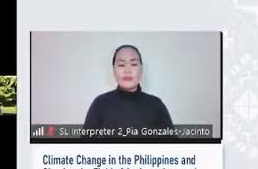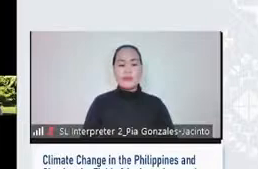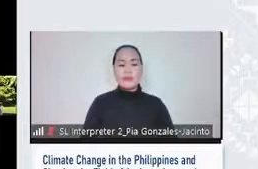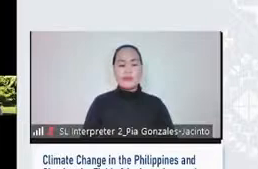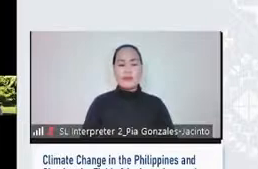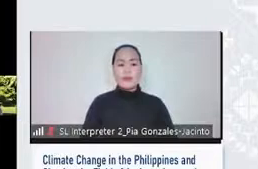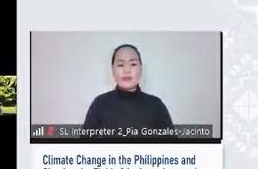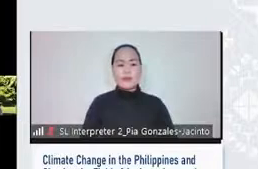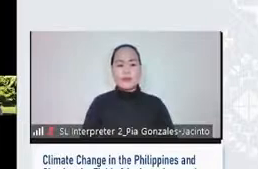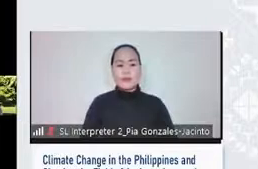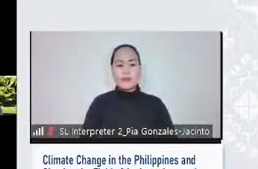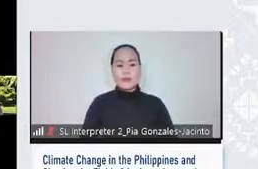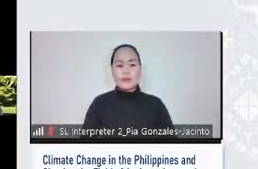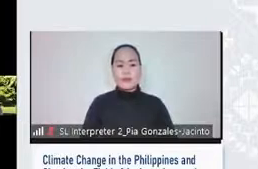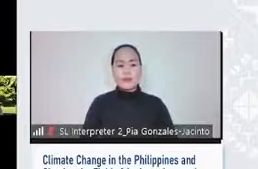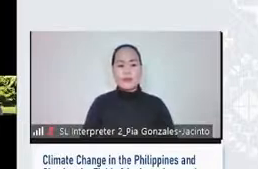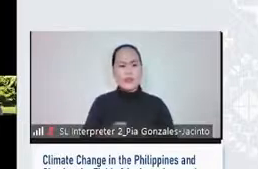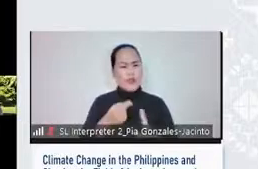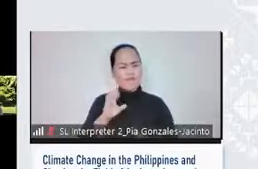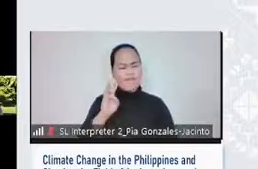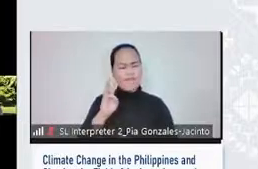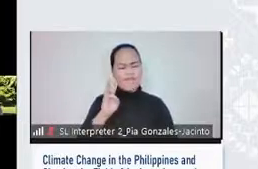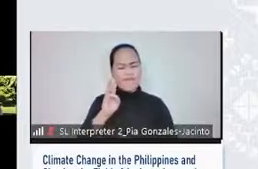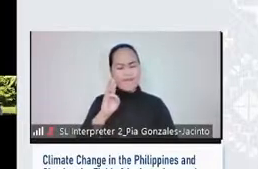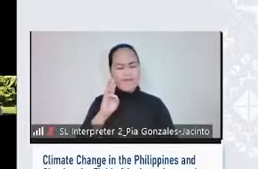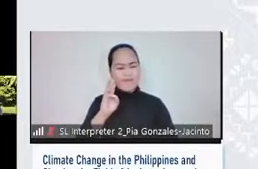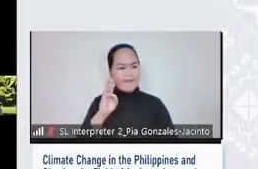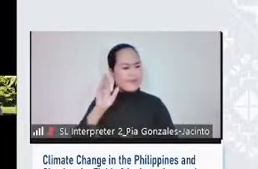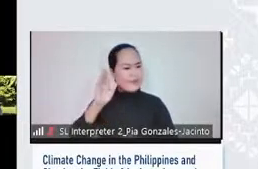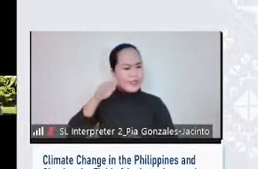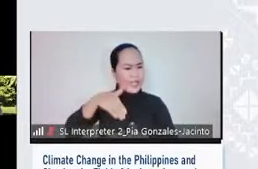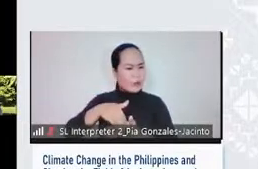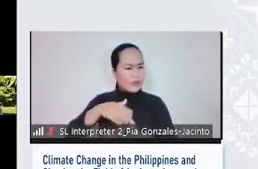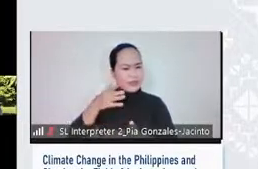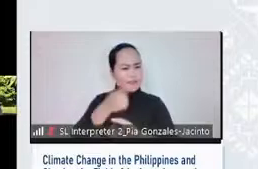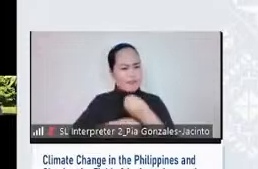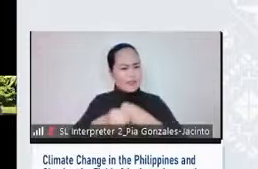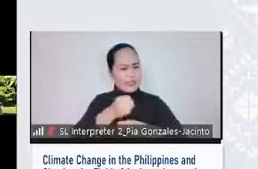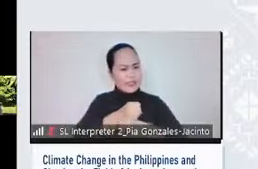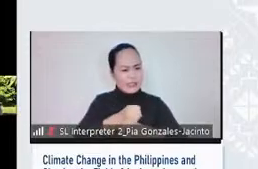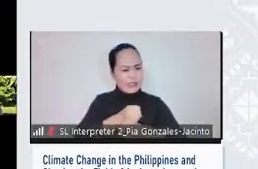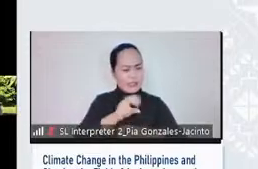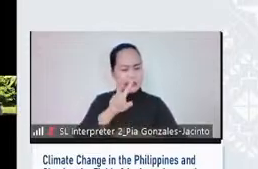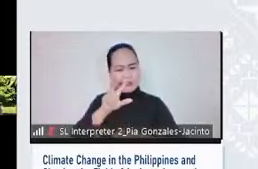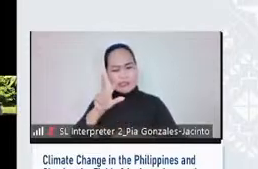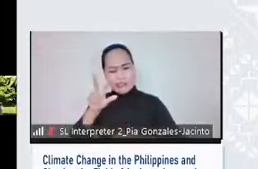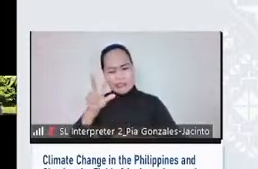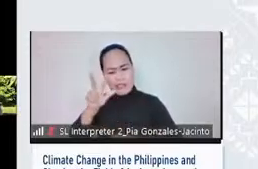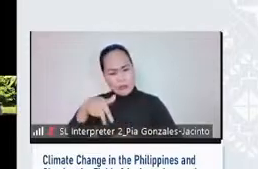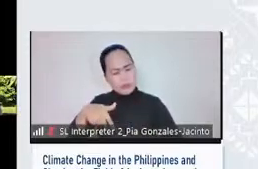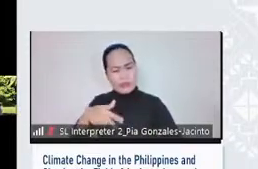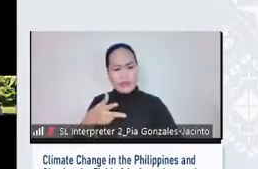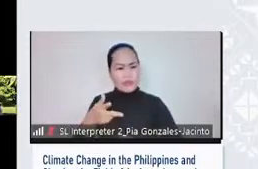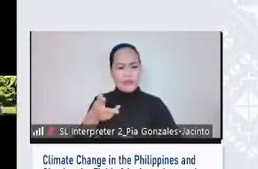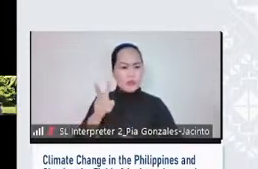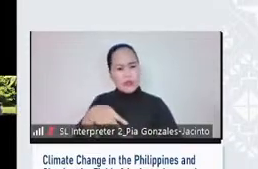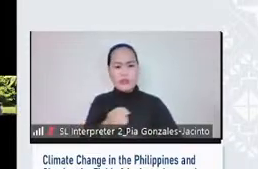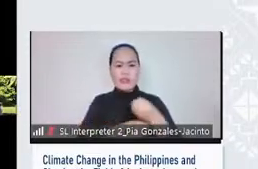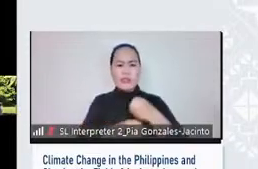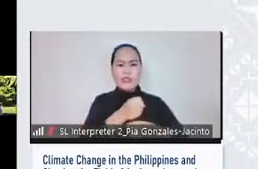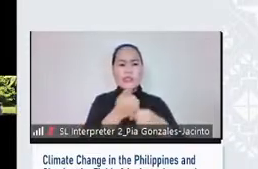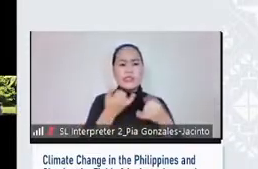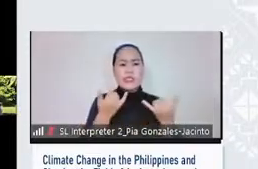From roughly 6,000 years ago to 3,000 and then 2,000 years ago, and I say that because often these changes are not gradual,